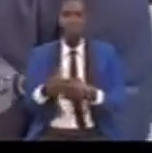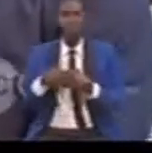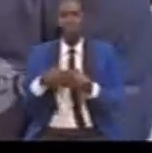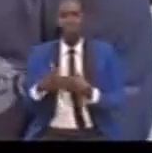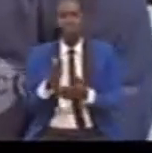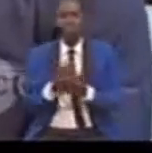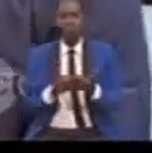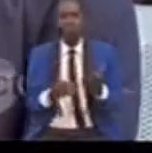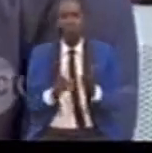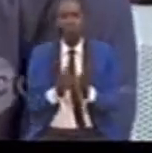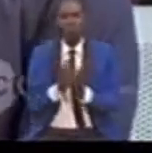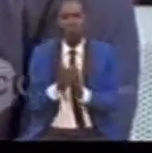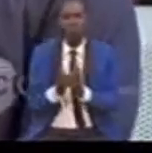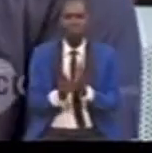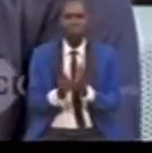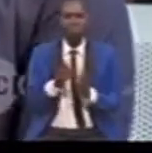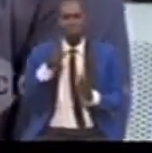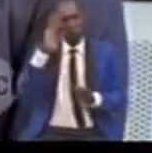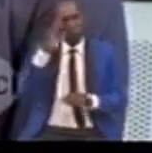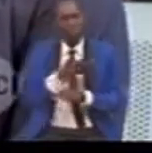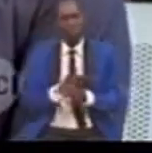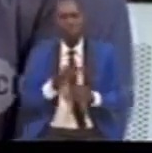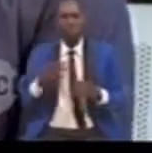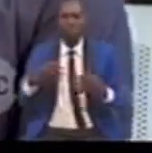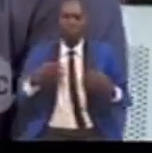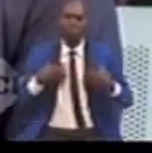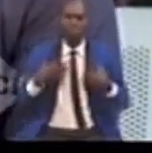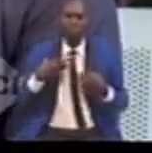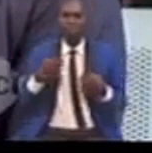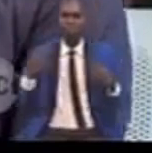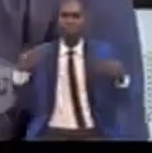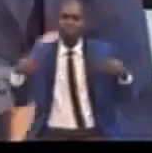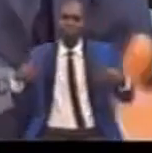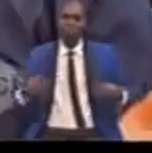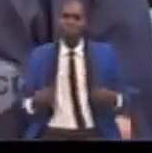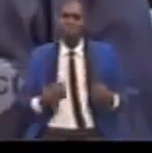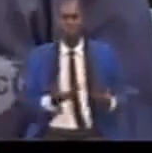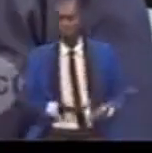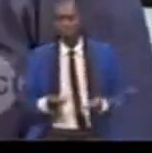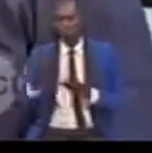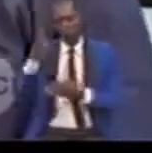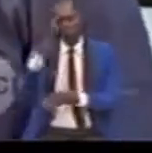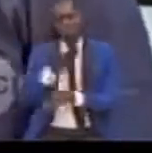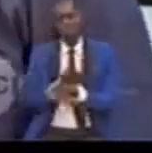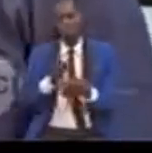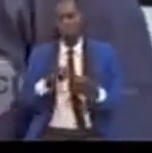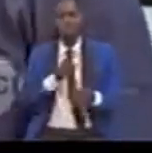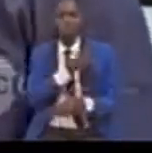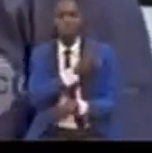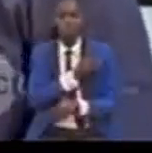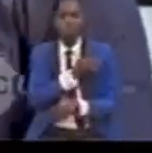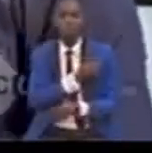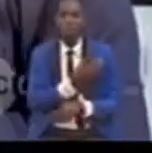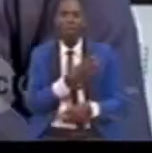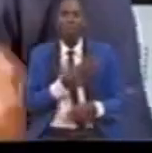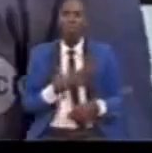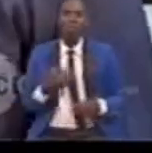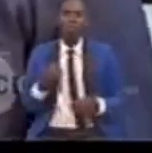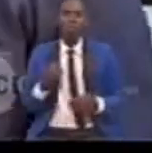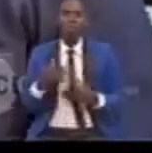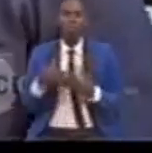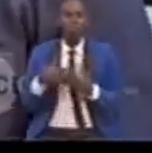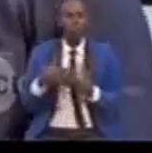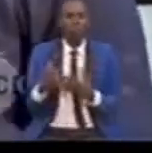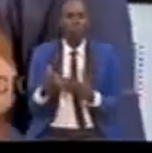days, he complained of pains. And we rushed him to the hospital. And